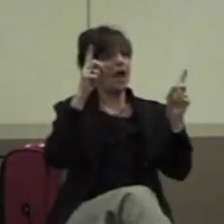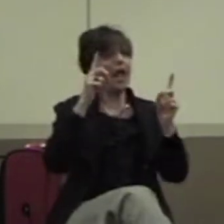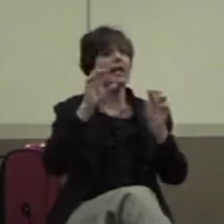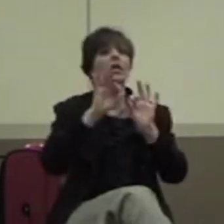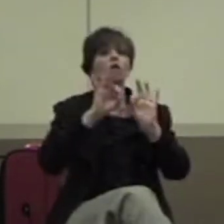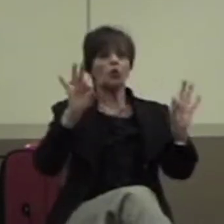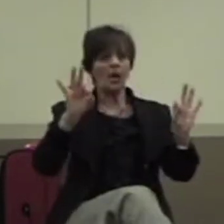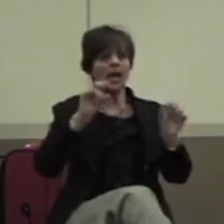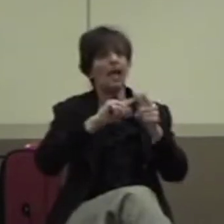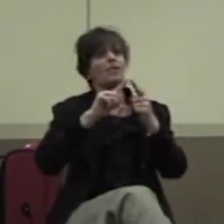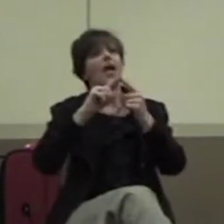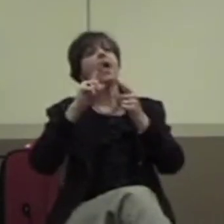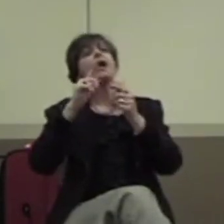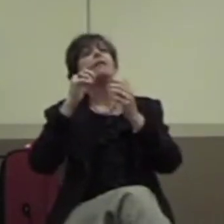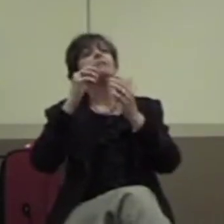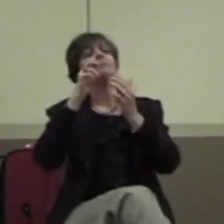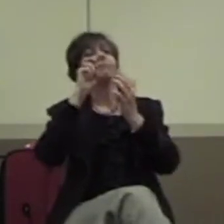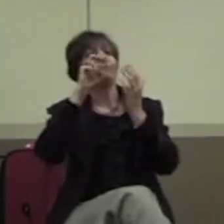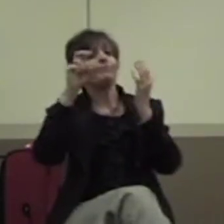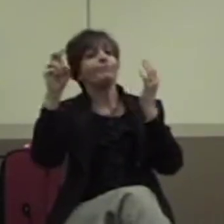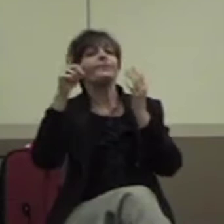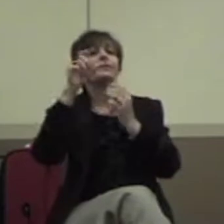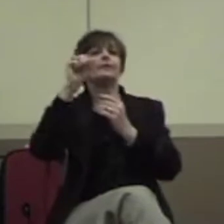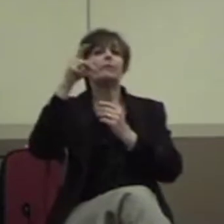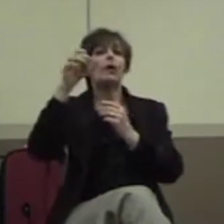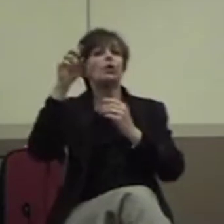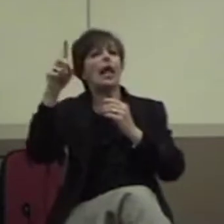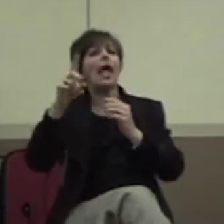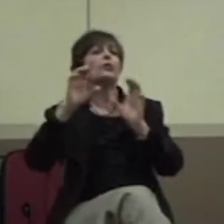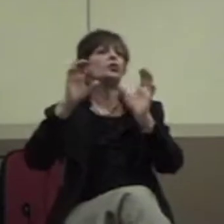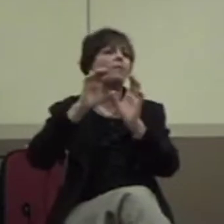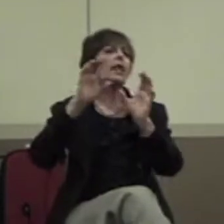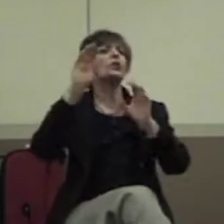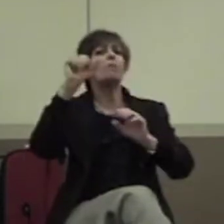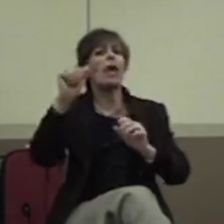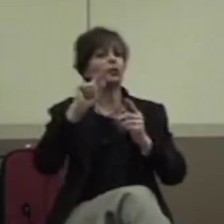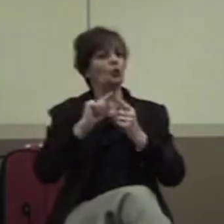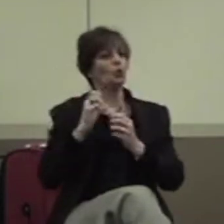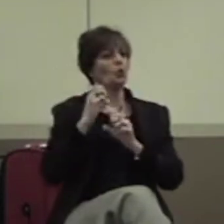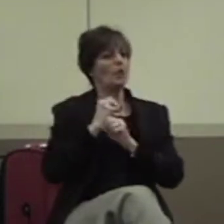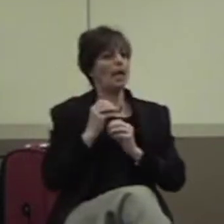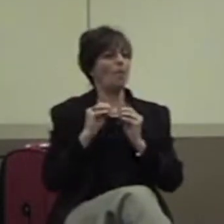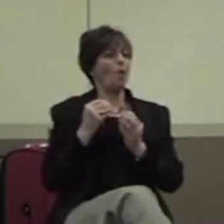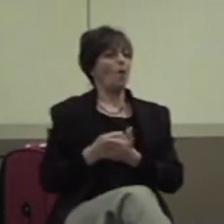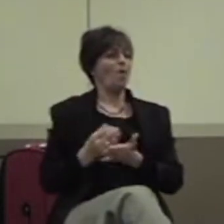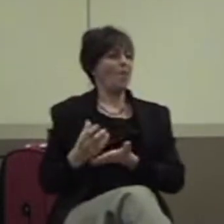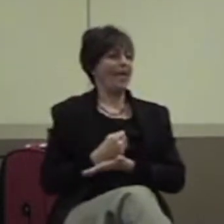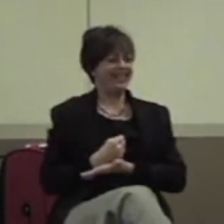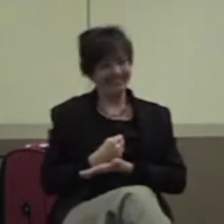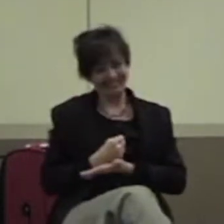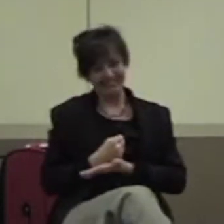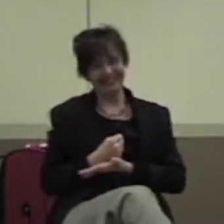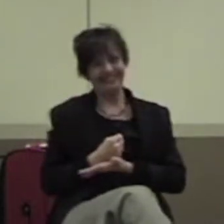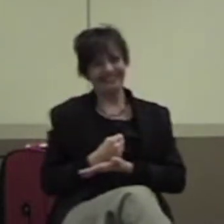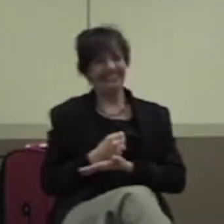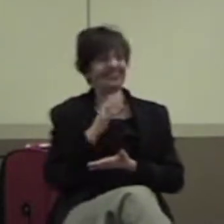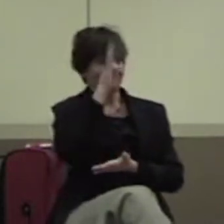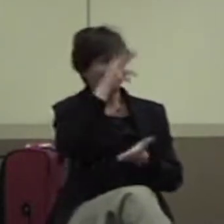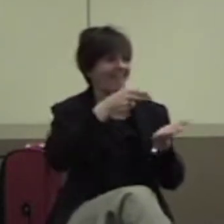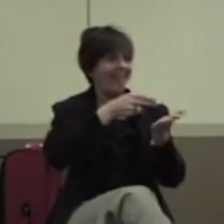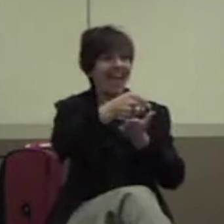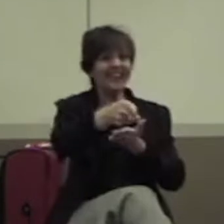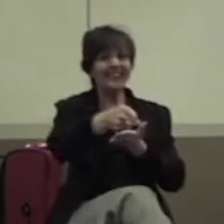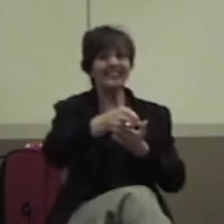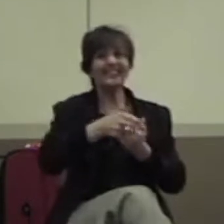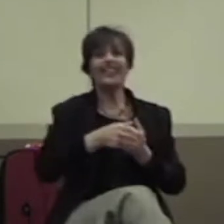then I went and got special ed degrees and certifications and masters and all that to get paid more. I'll be